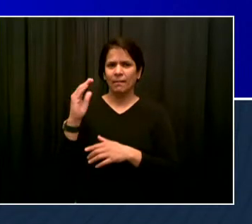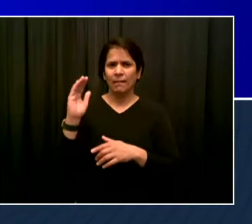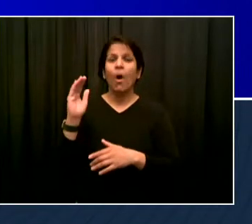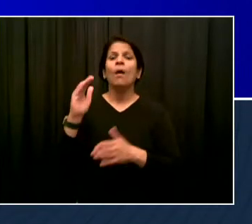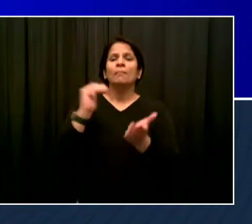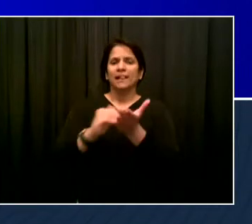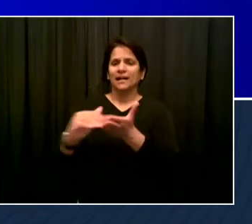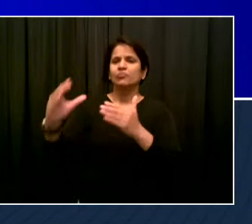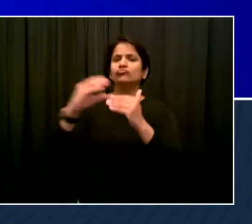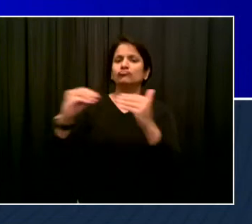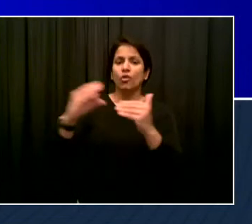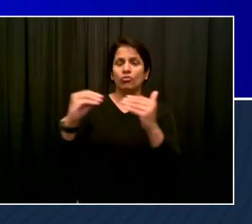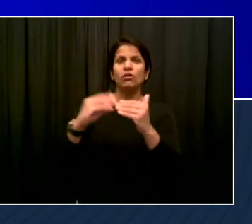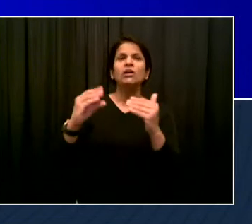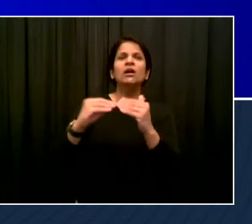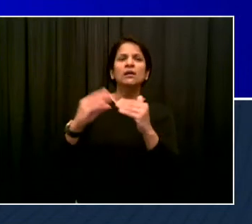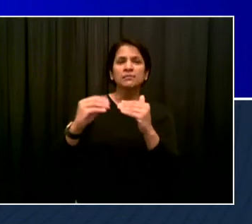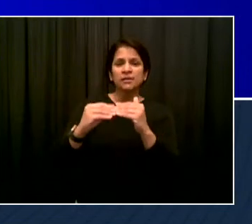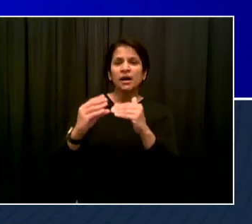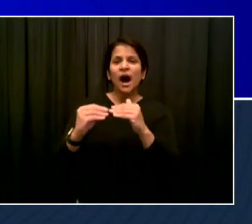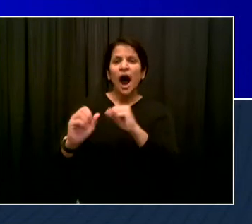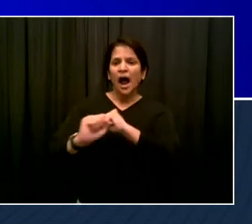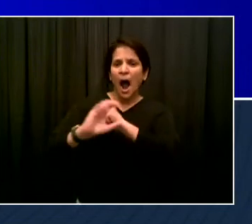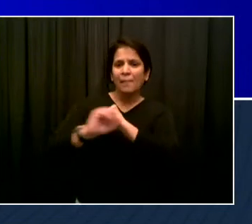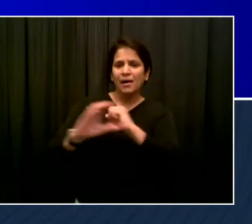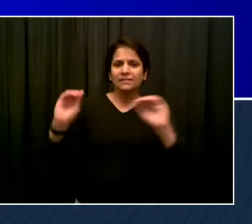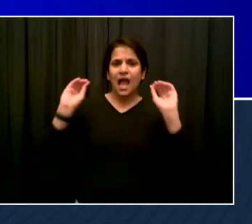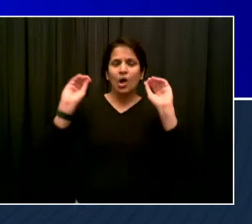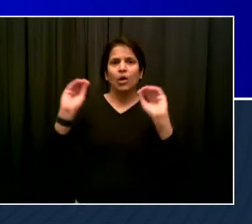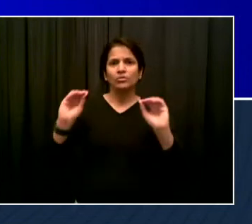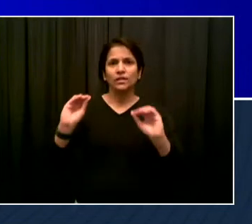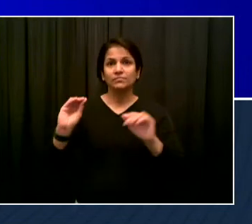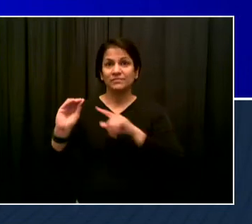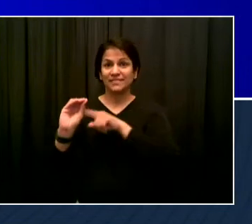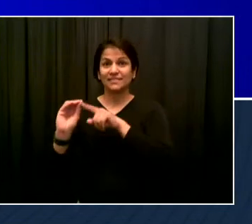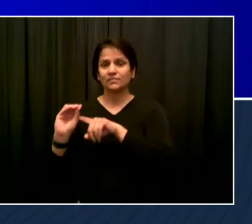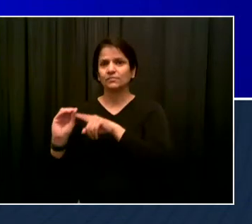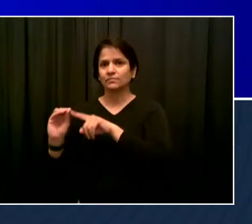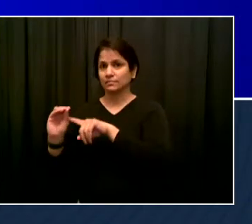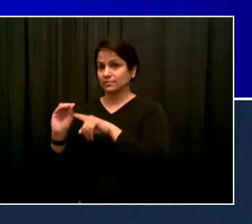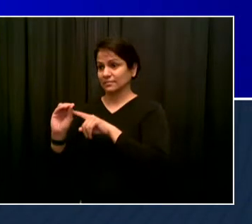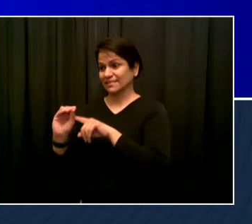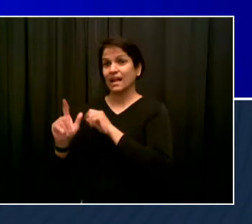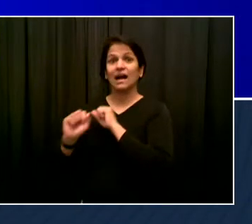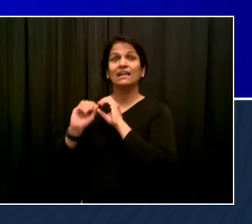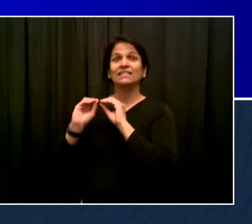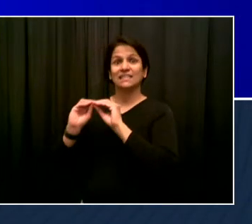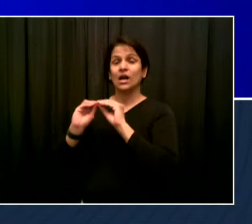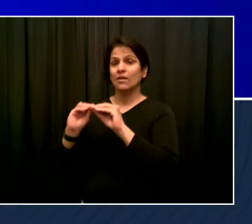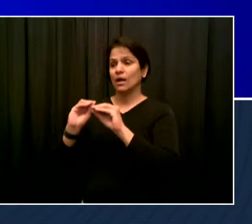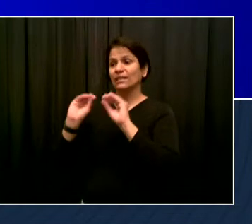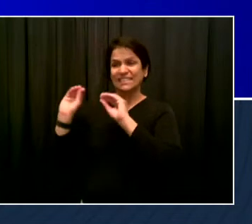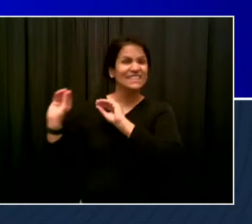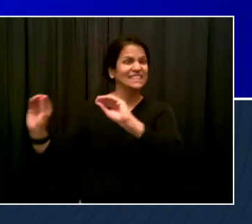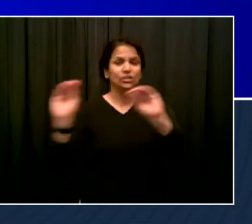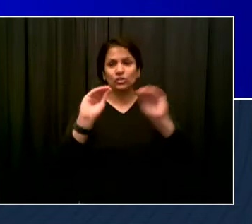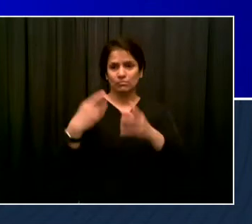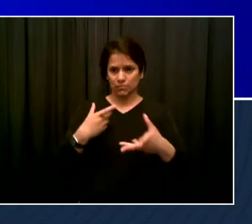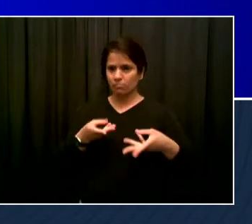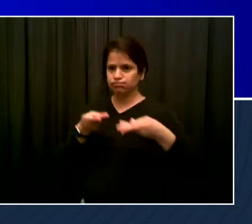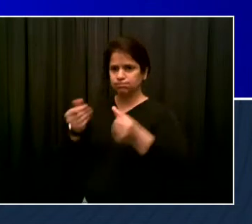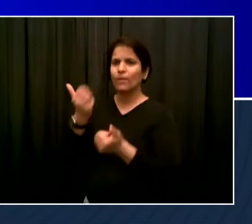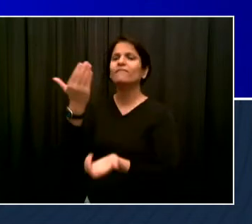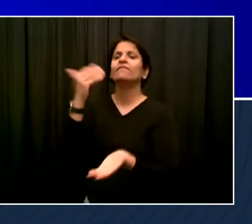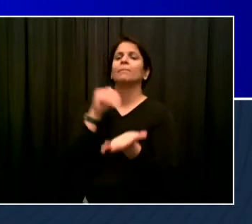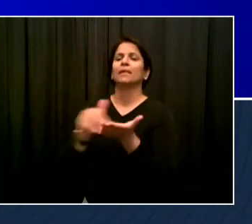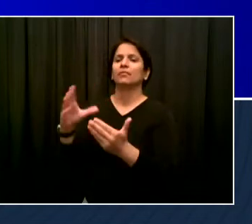choice voting, to make it something that people get used to, hear about everywhere they turn. You're going to see a very robust TV advertising